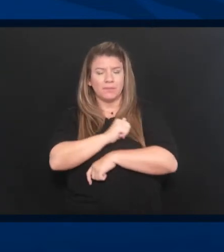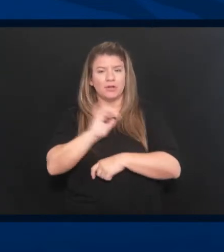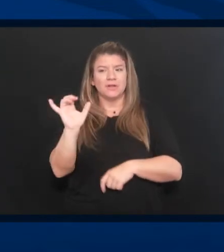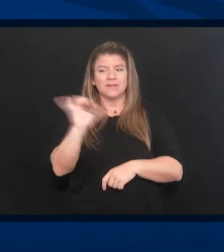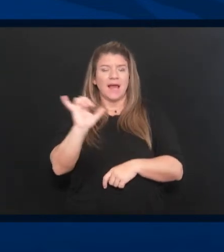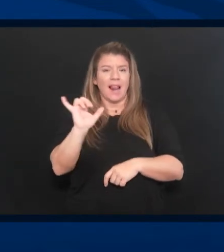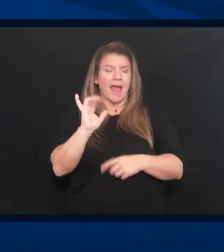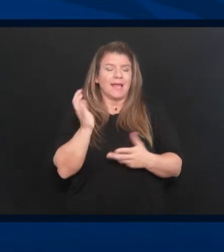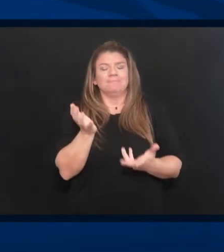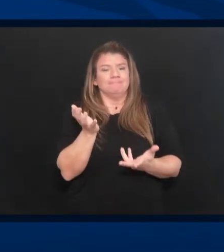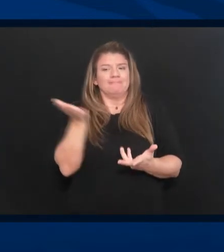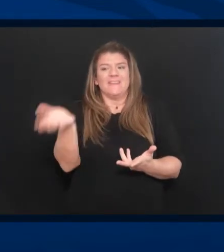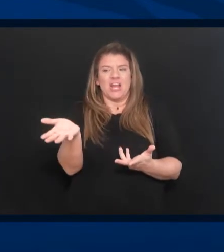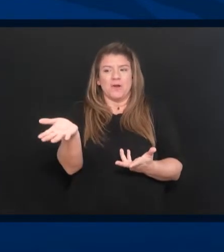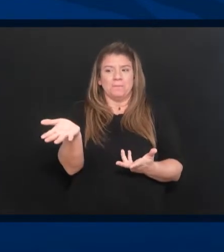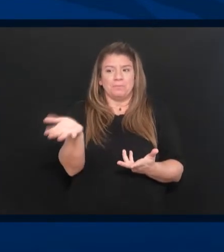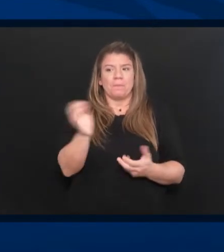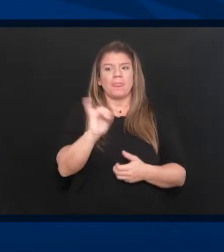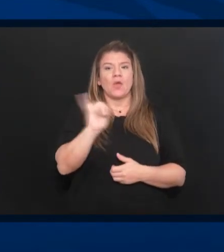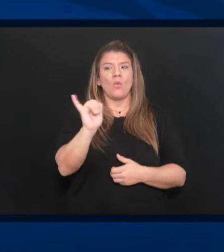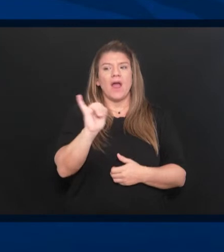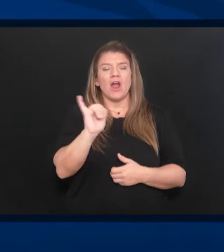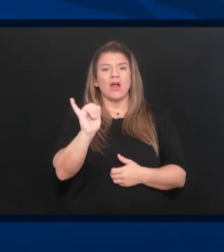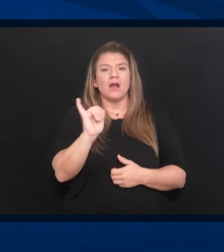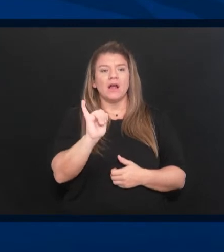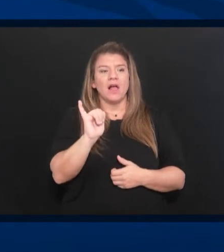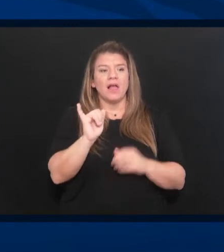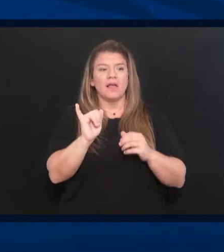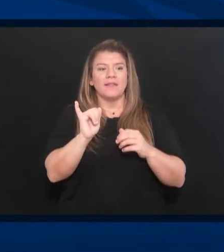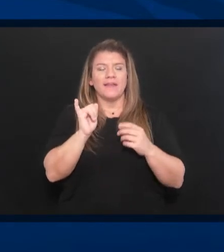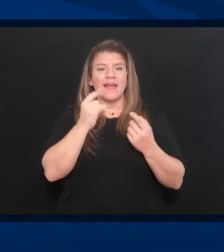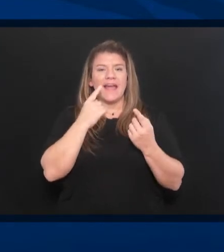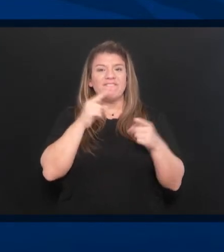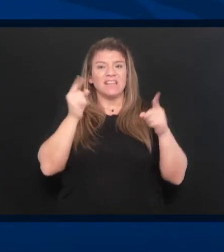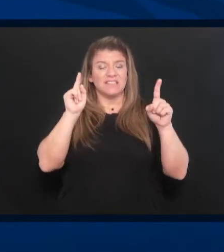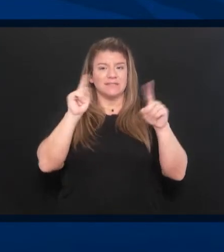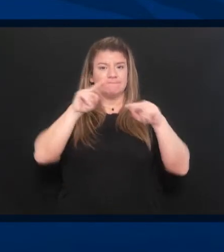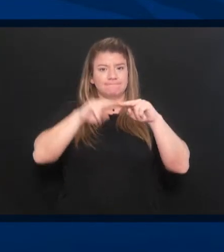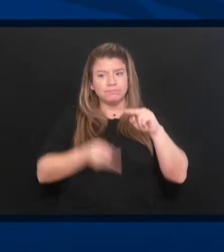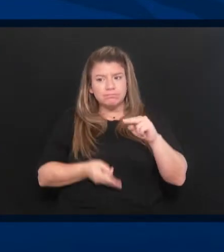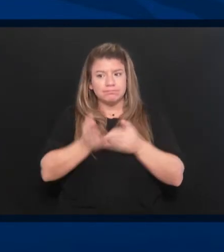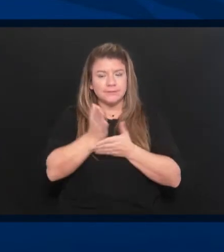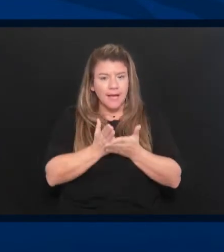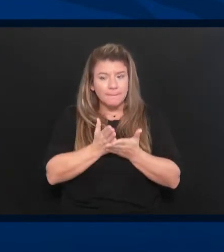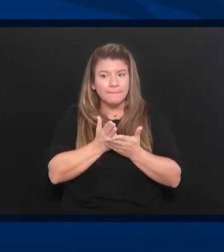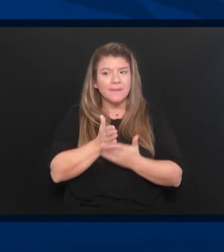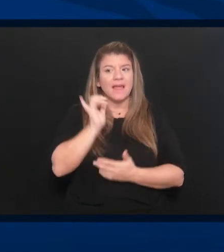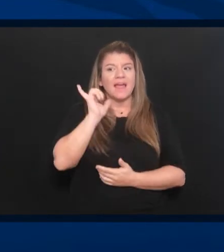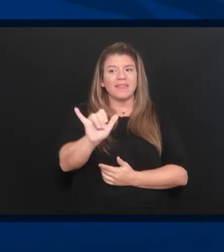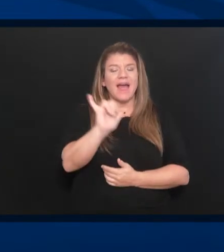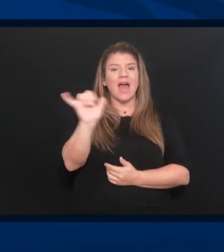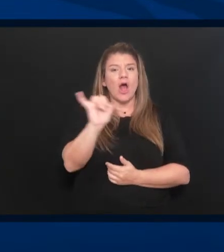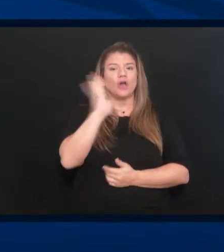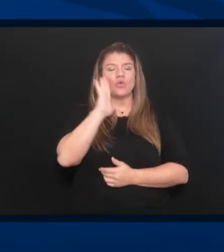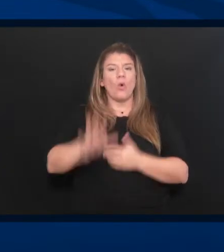Governor, where the efficacy has gone down a little bit. That also would put the stress on the rural hospitals, I